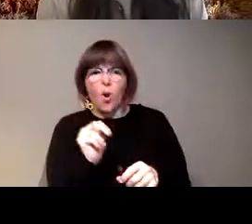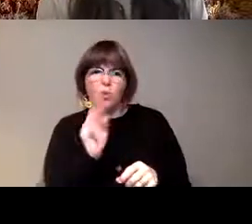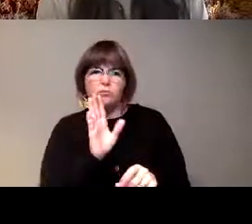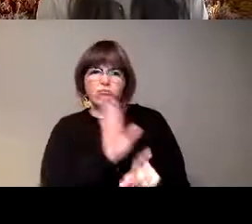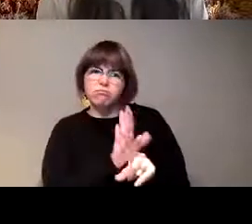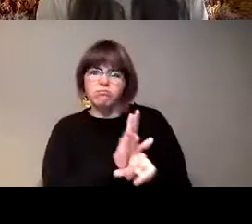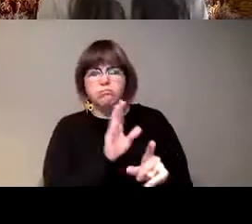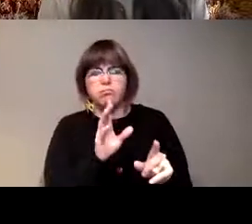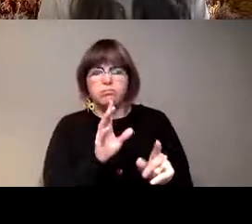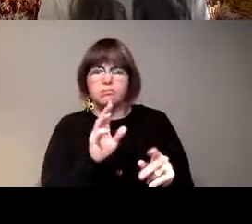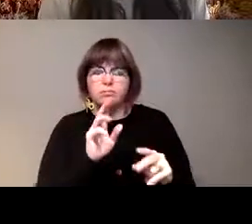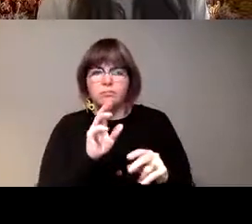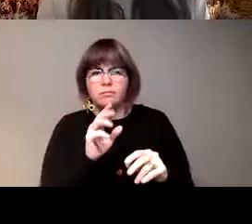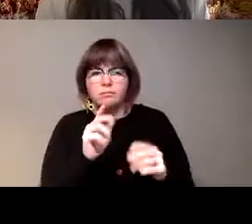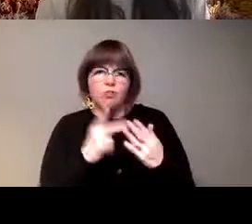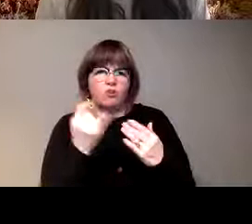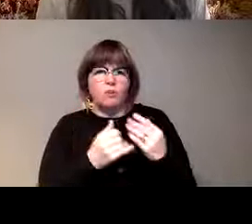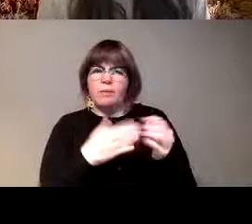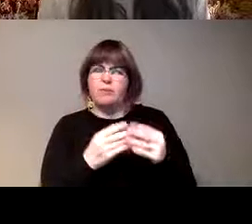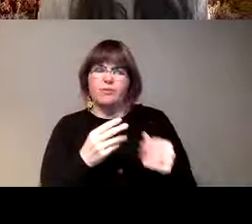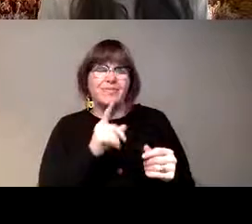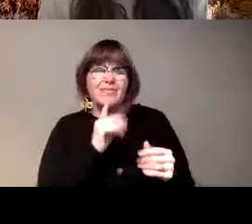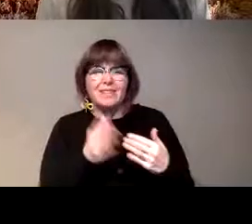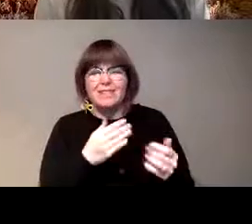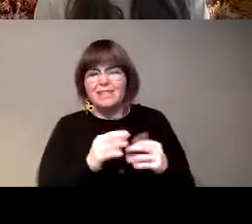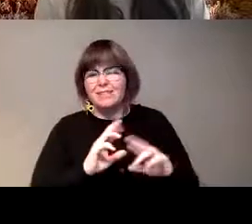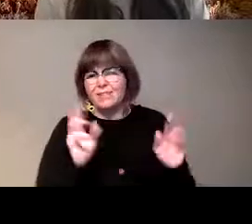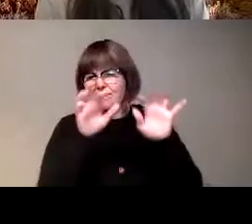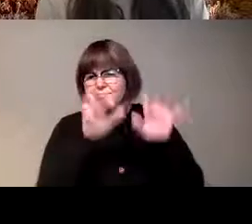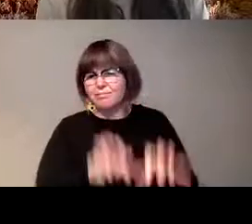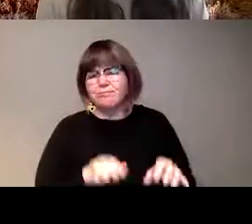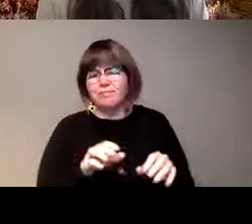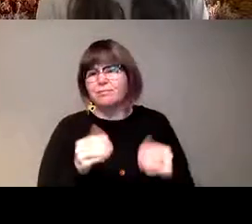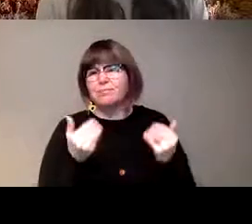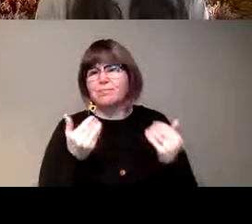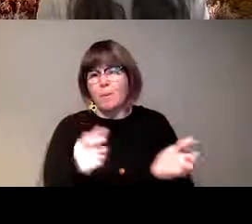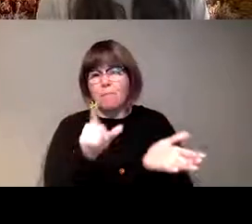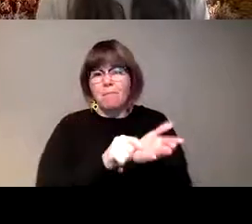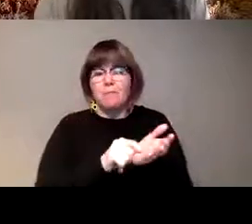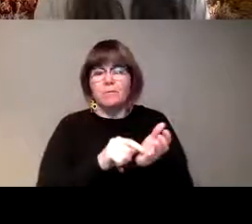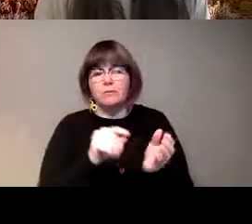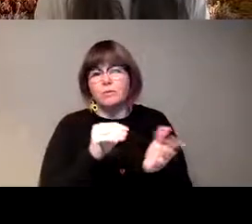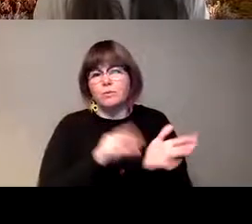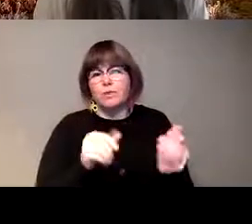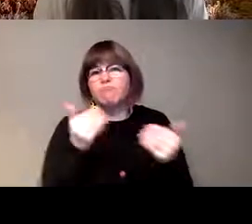The project builder is incredibly user-friendly and it's ready to go as soon as you click publish for your students to work on.